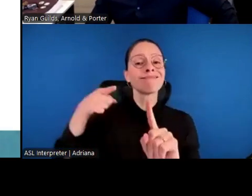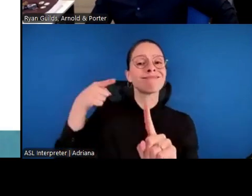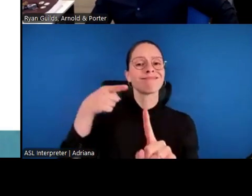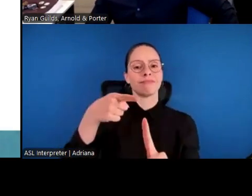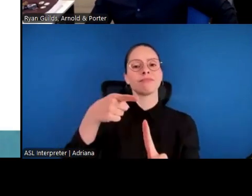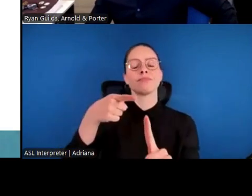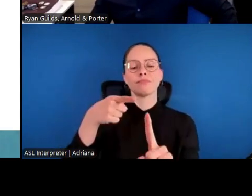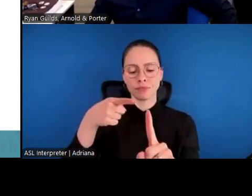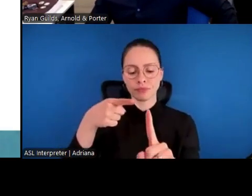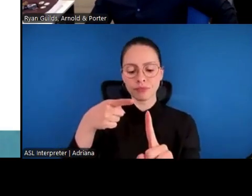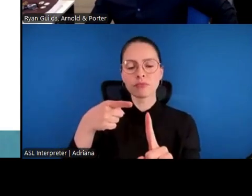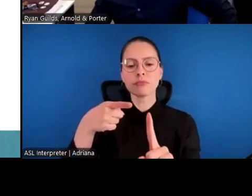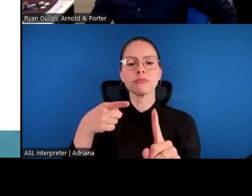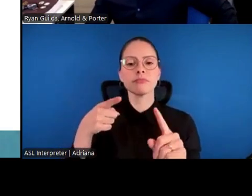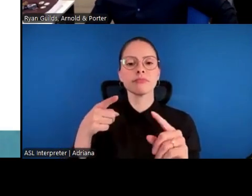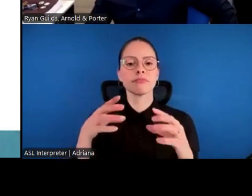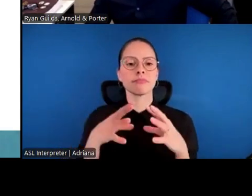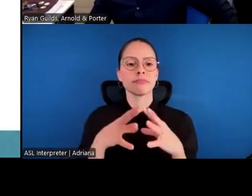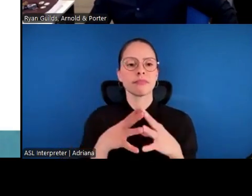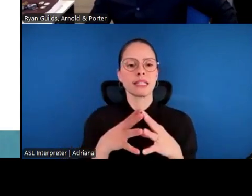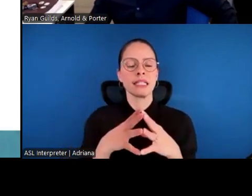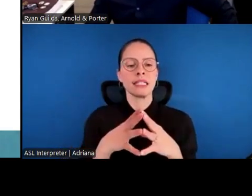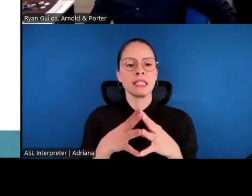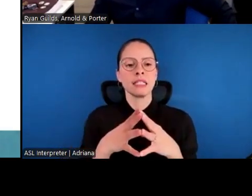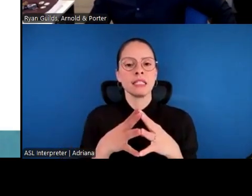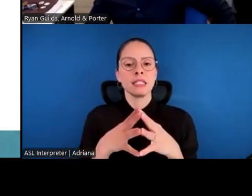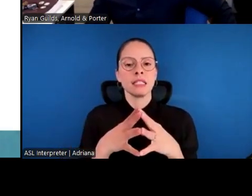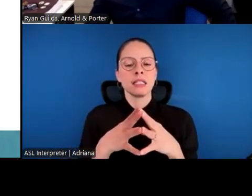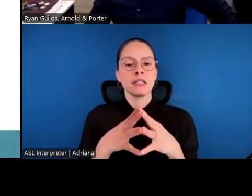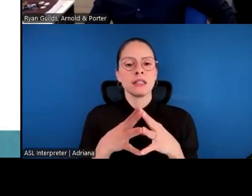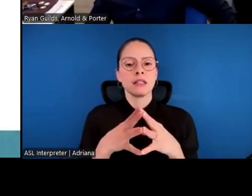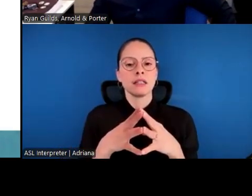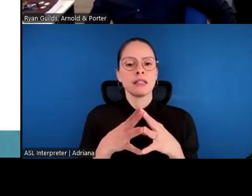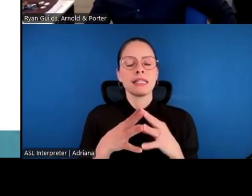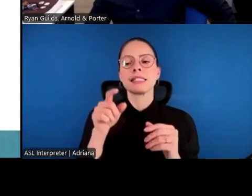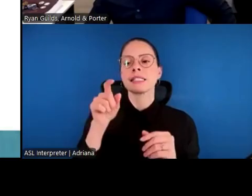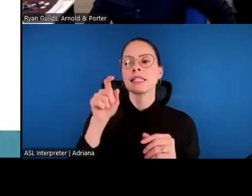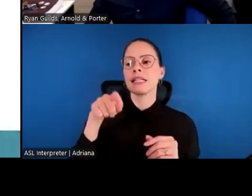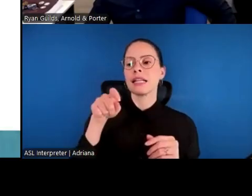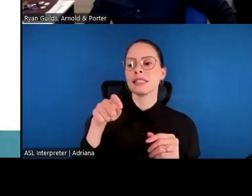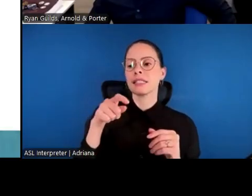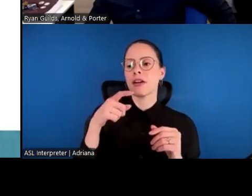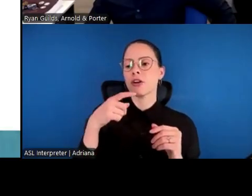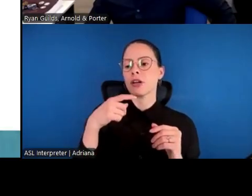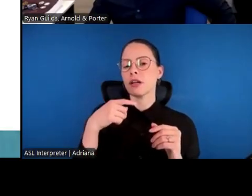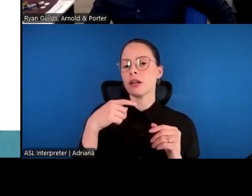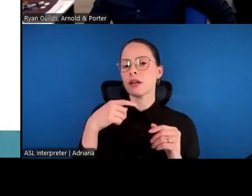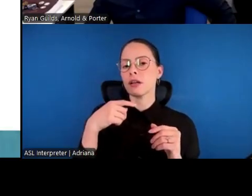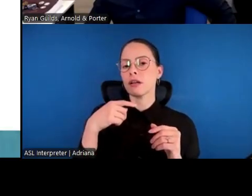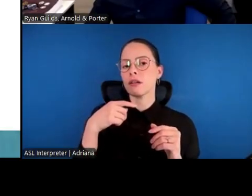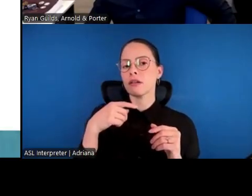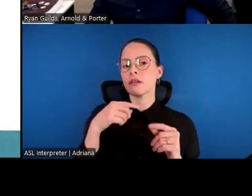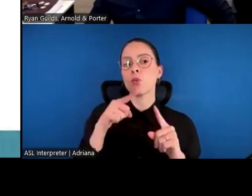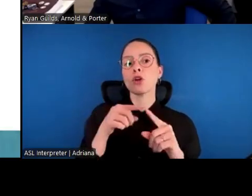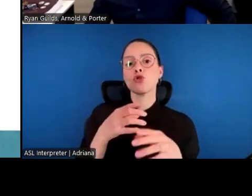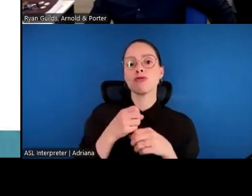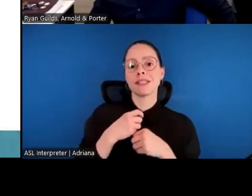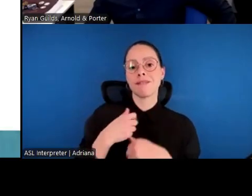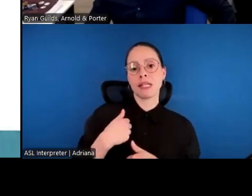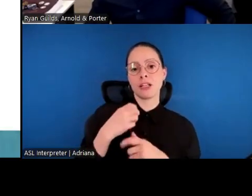your procedures is a helpful one. It's also necessary frequently when you get in a case like this